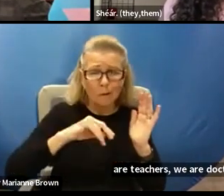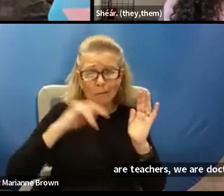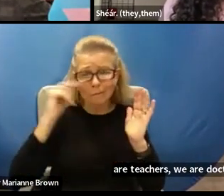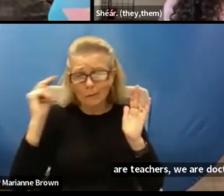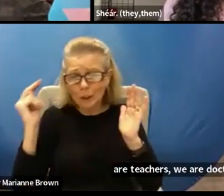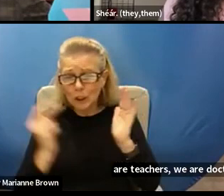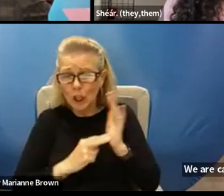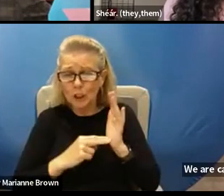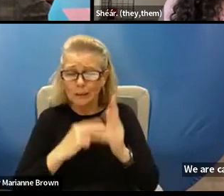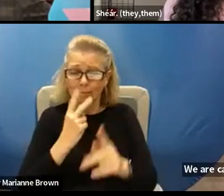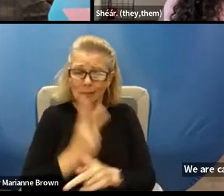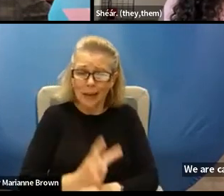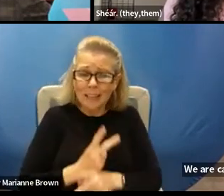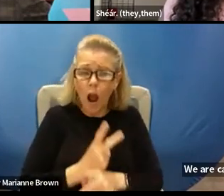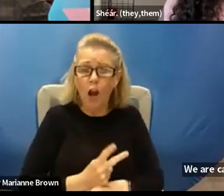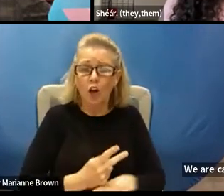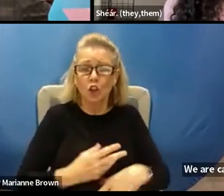providers.